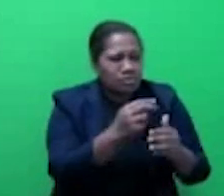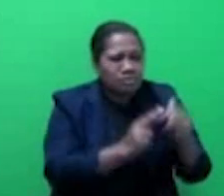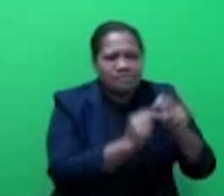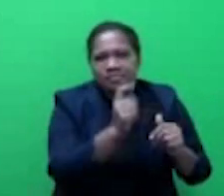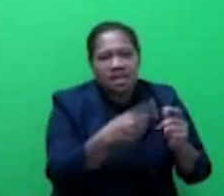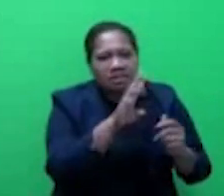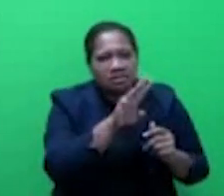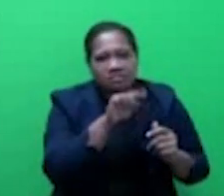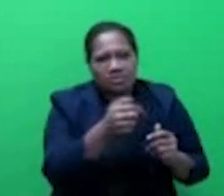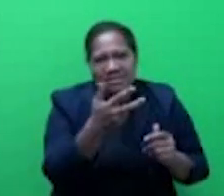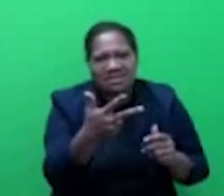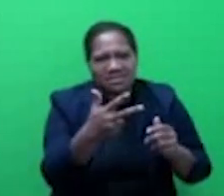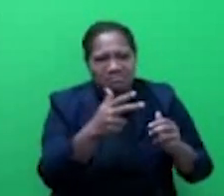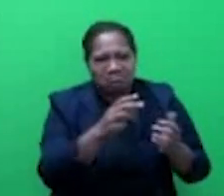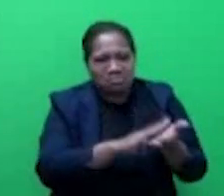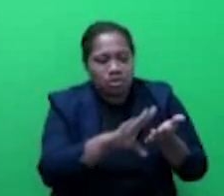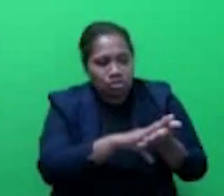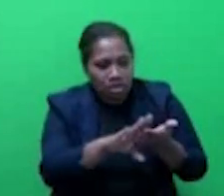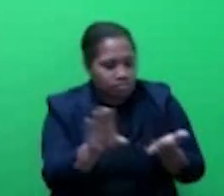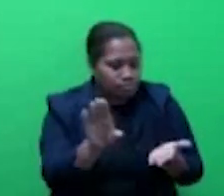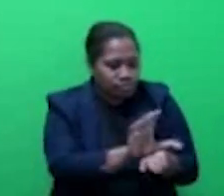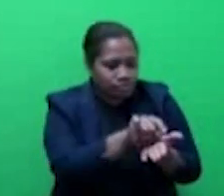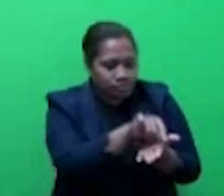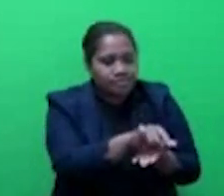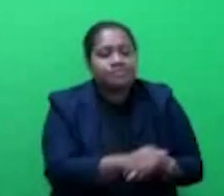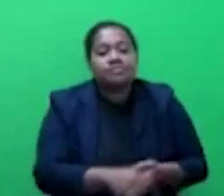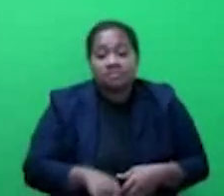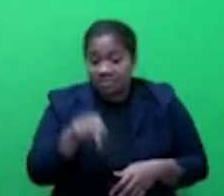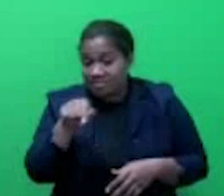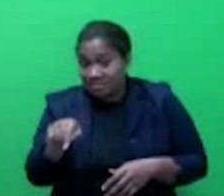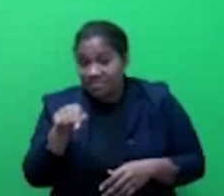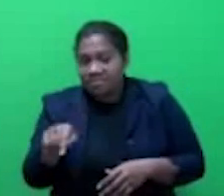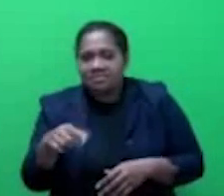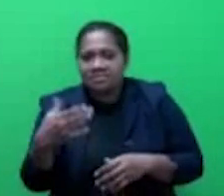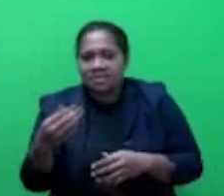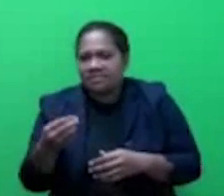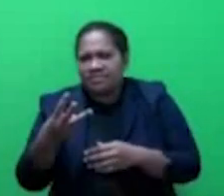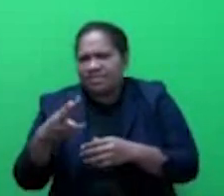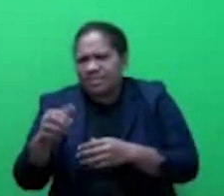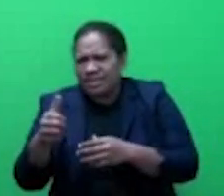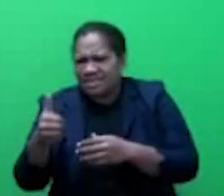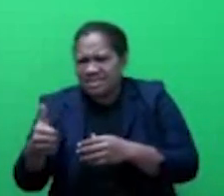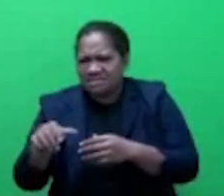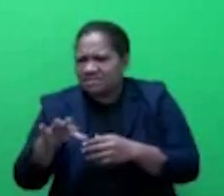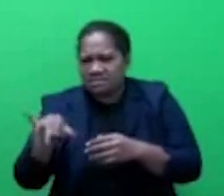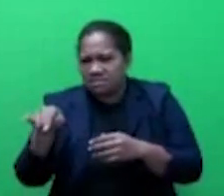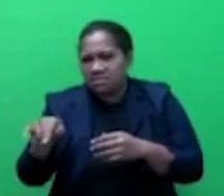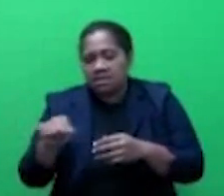while 36 units were developed in Kalambu for a sum of $2.2 million. Mr. Speaker,